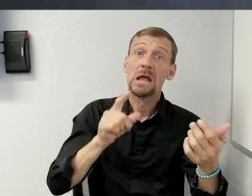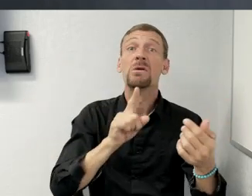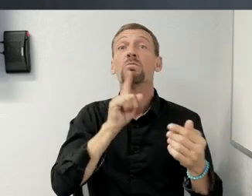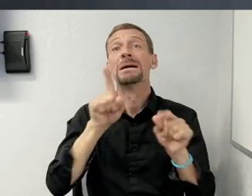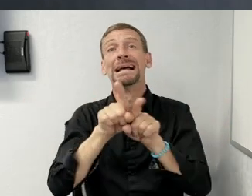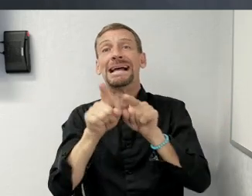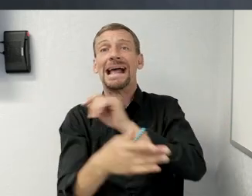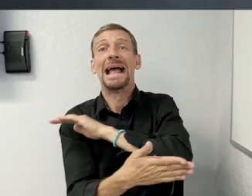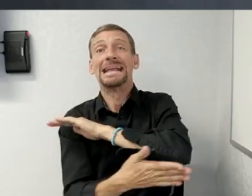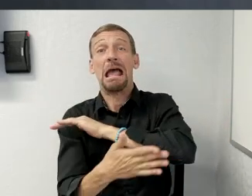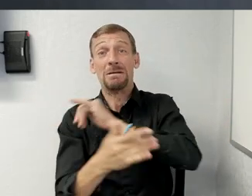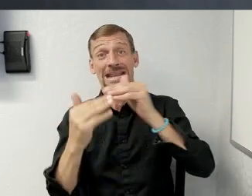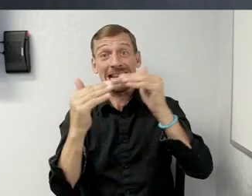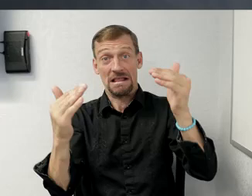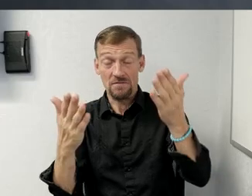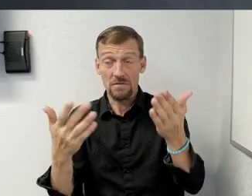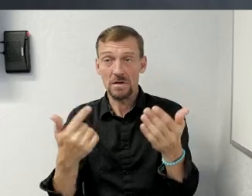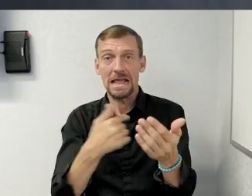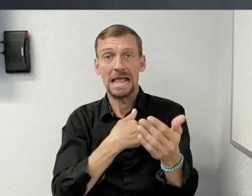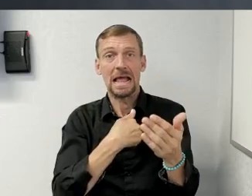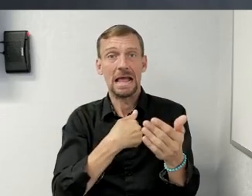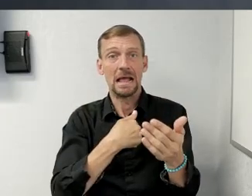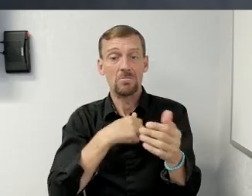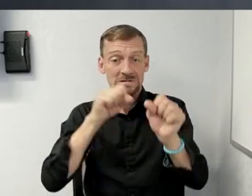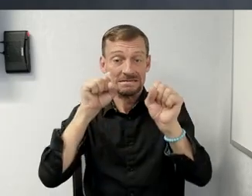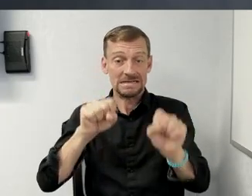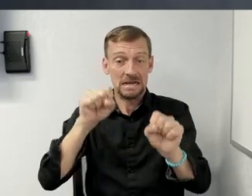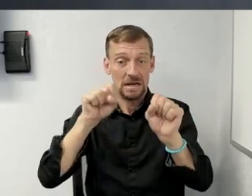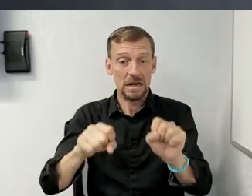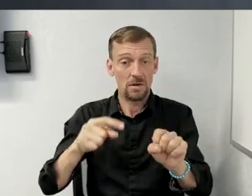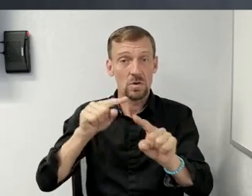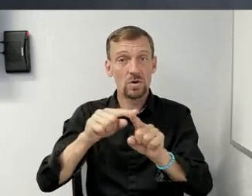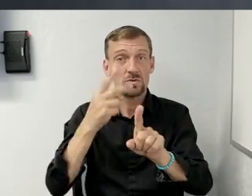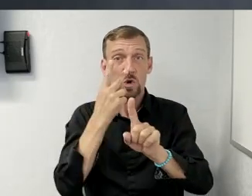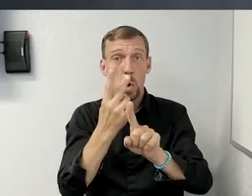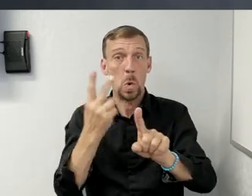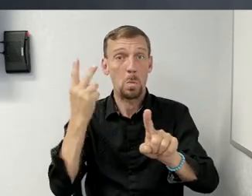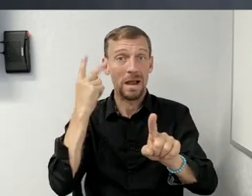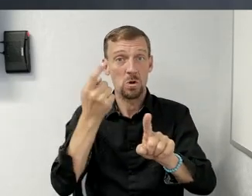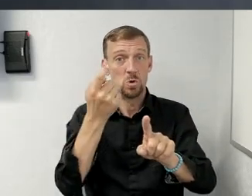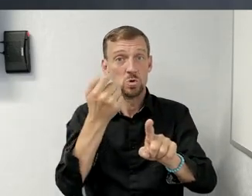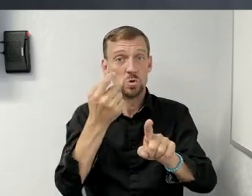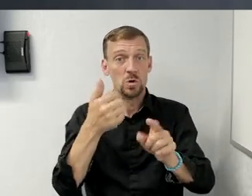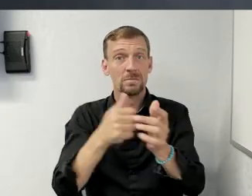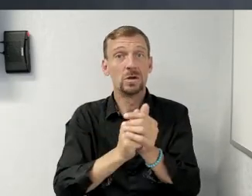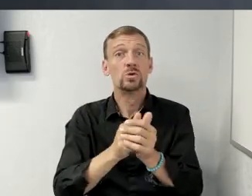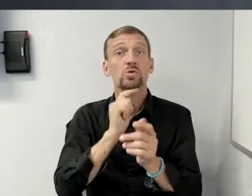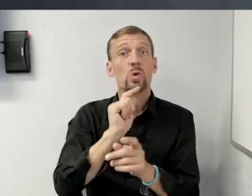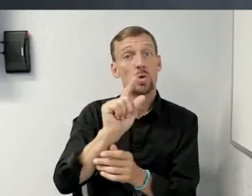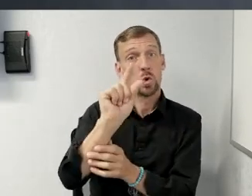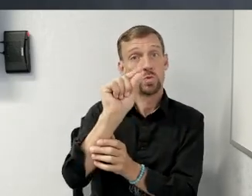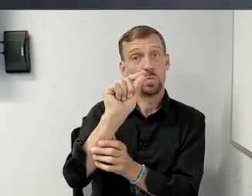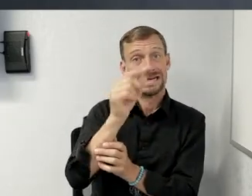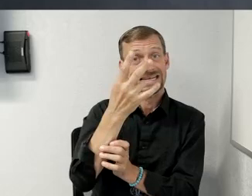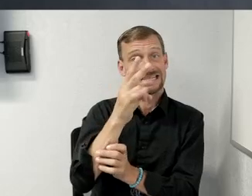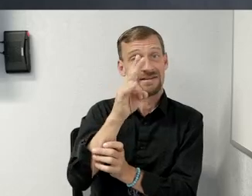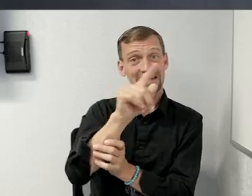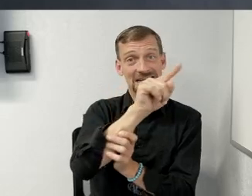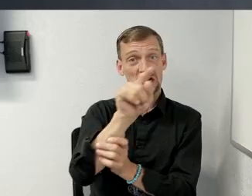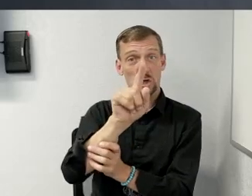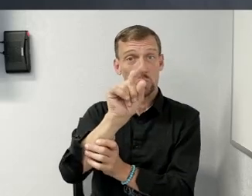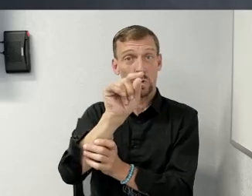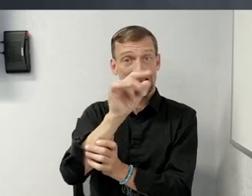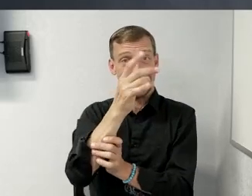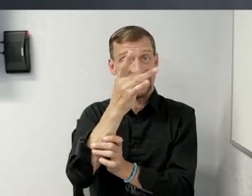the county level. I did go back, and again, I'll just give you the broad perspective. So the 2017,